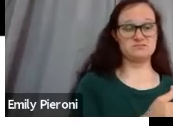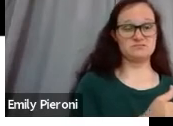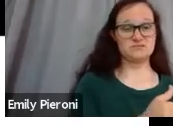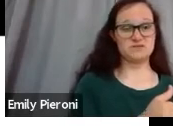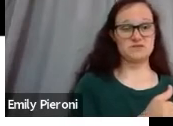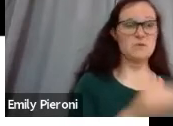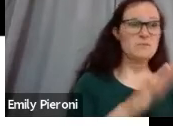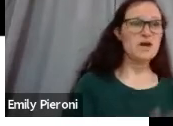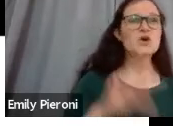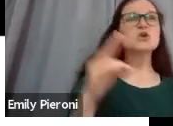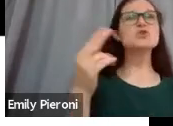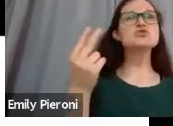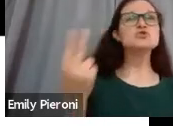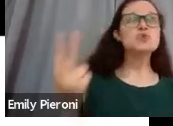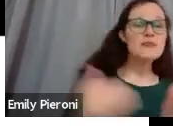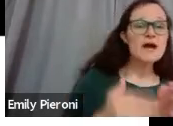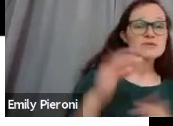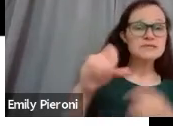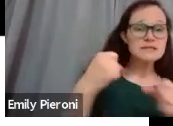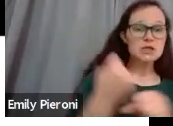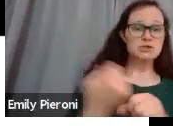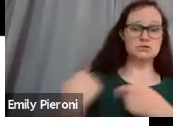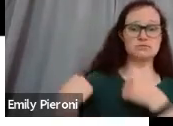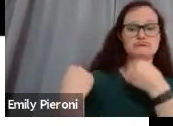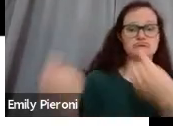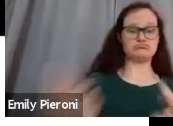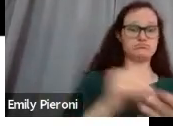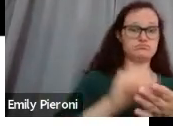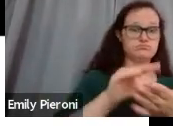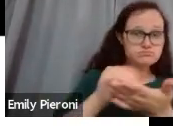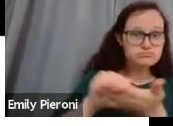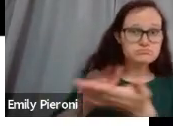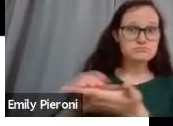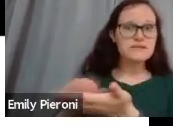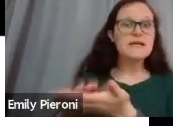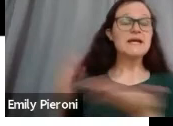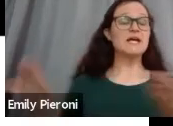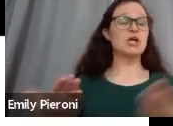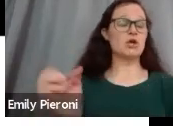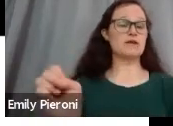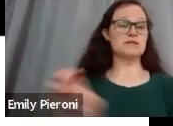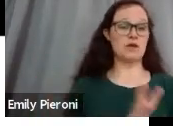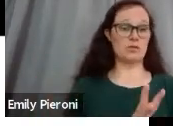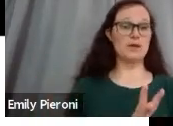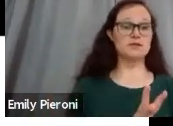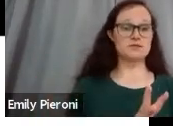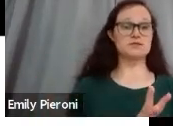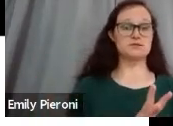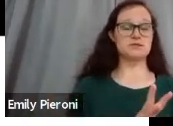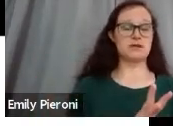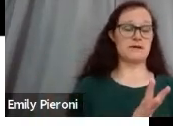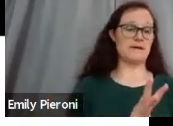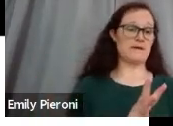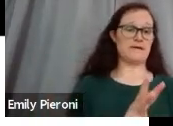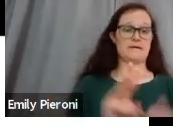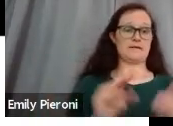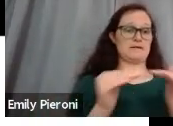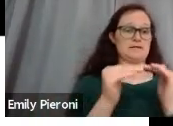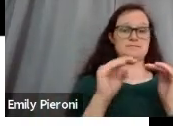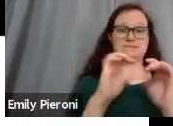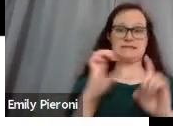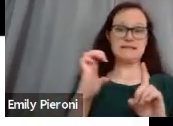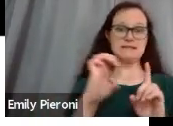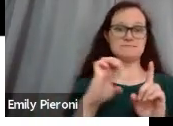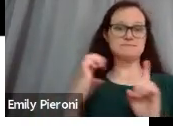years, and what we see here is that we're in the Southwest and in the mid-latitudes across the globe. That